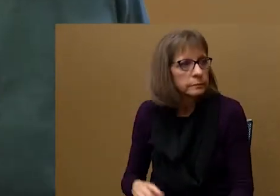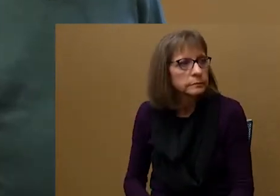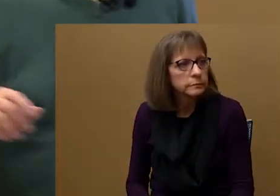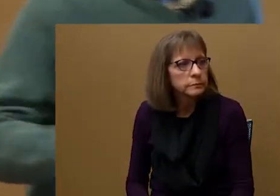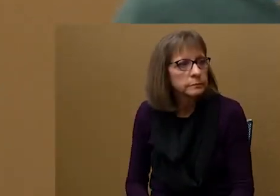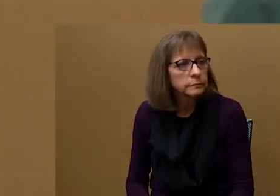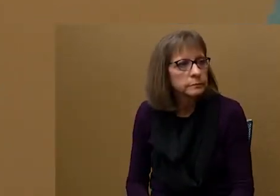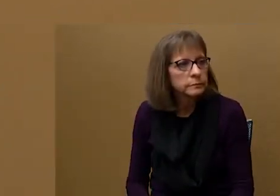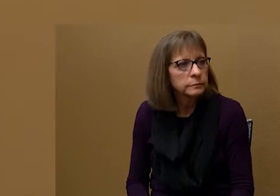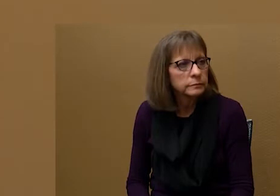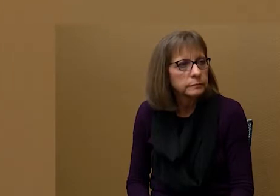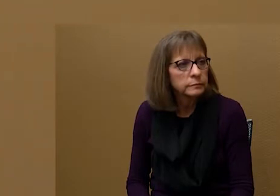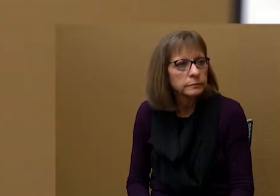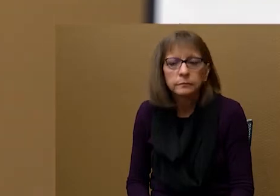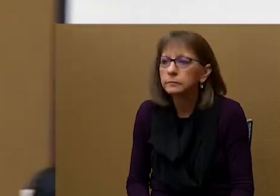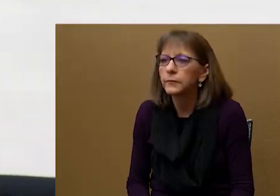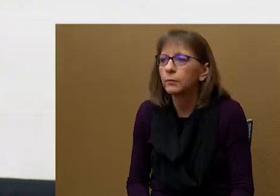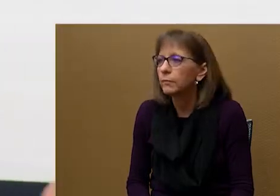Okay, now,